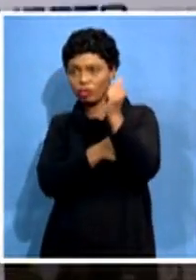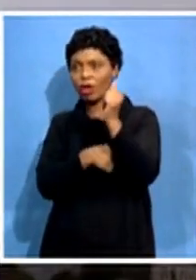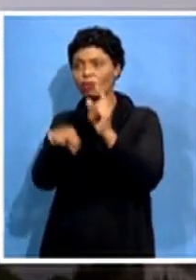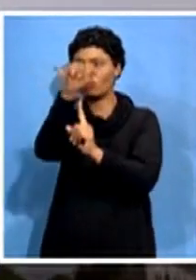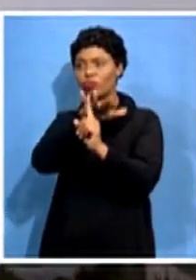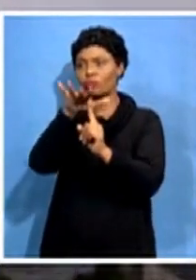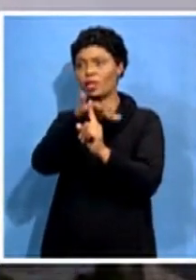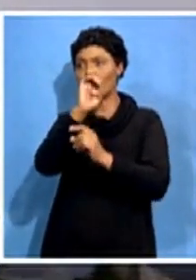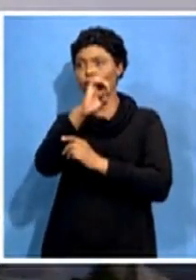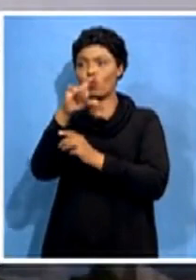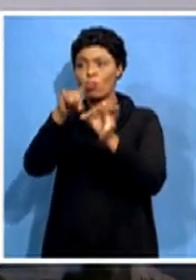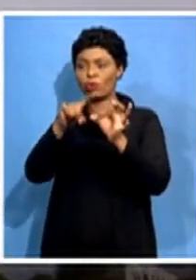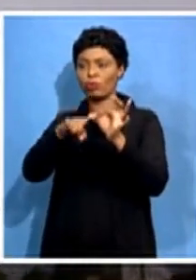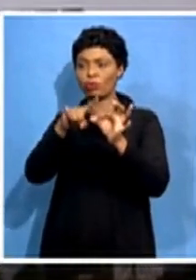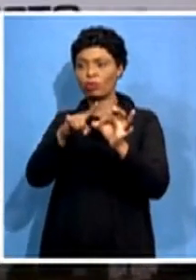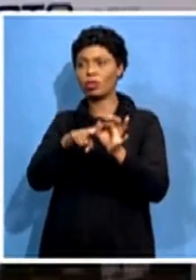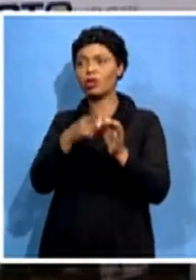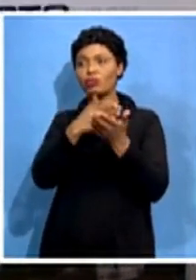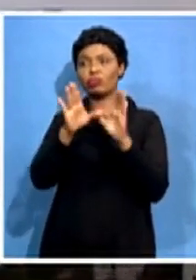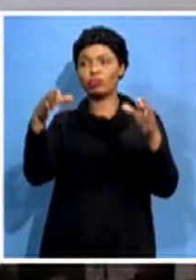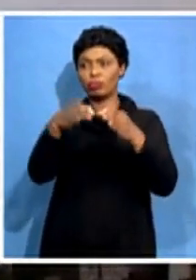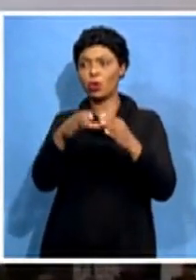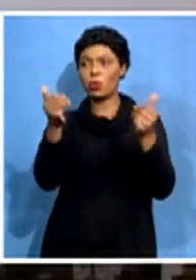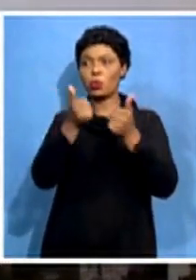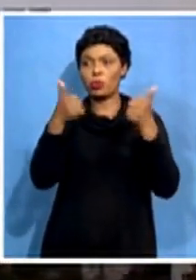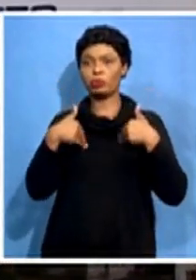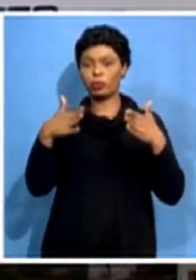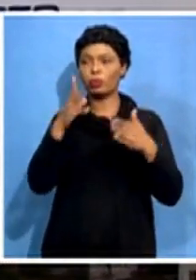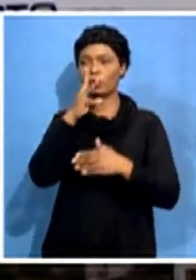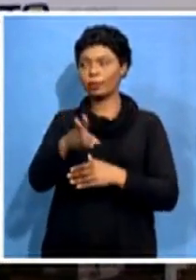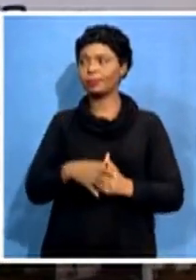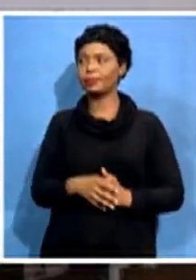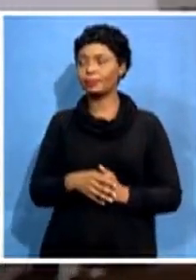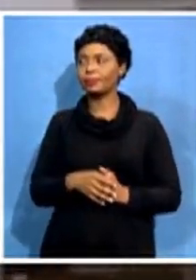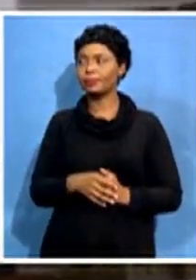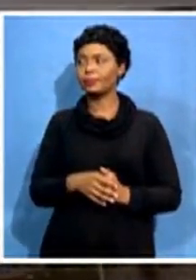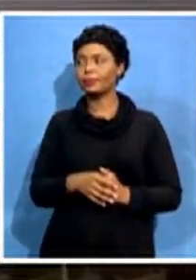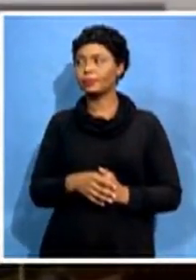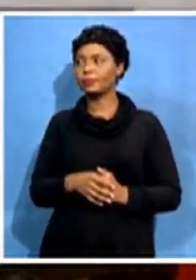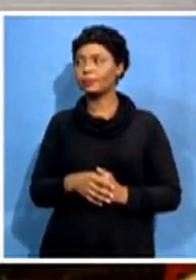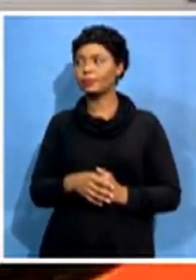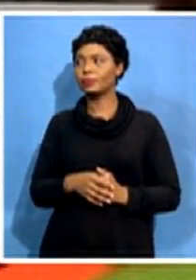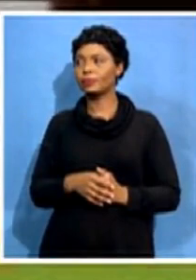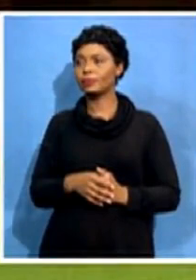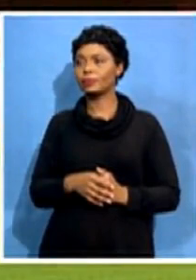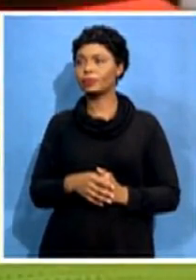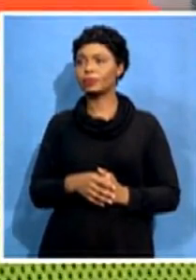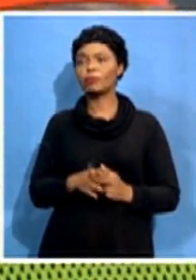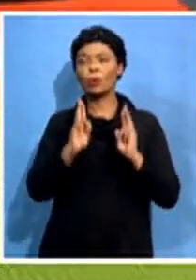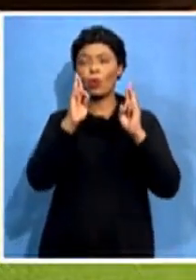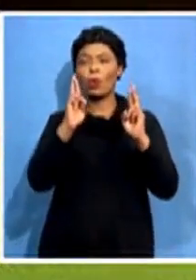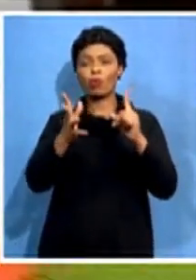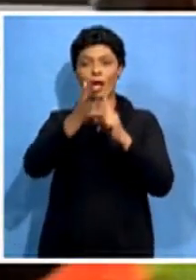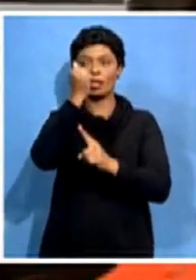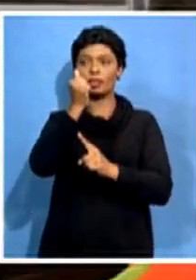going up. And we are driving at meeting that date for Ford. The second one across is up in